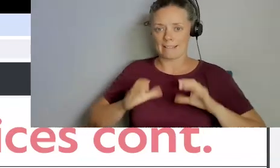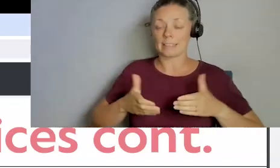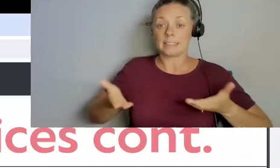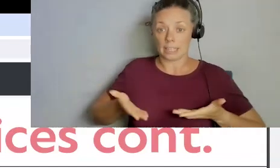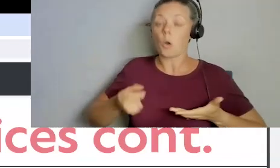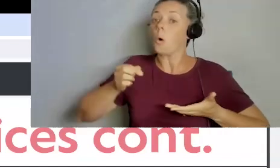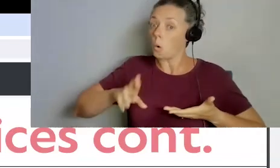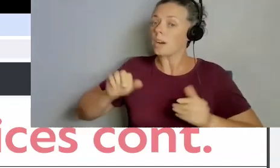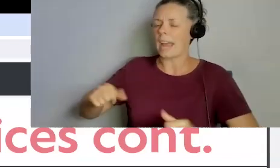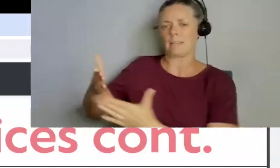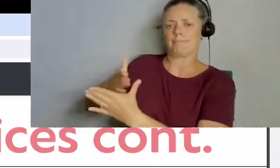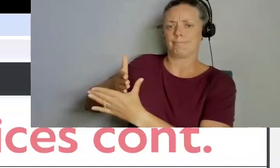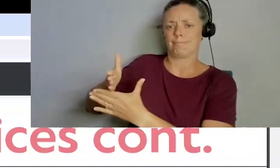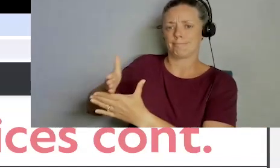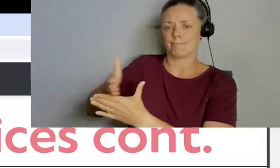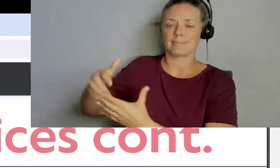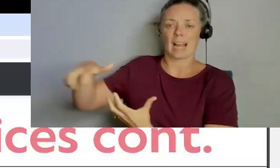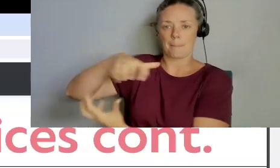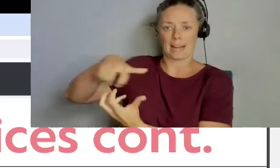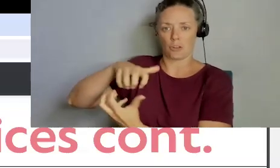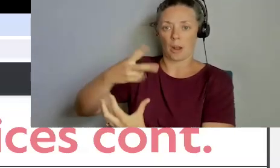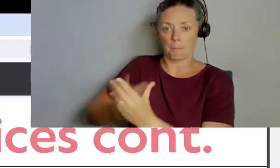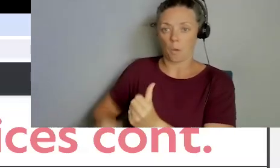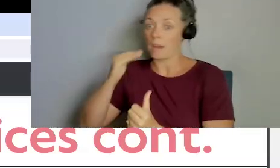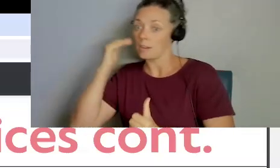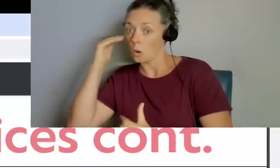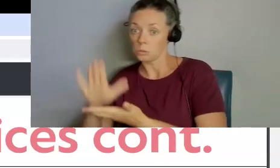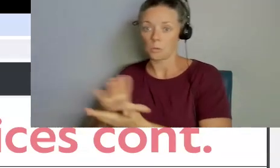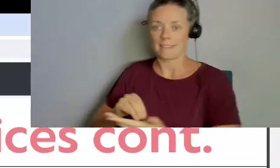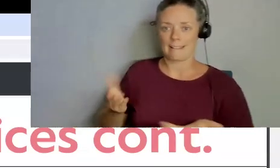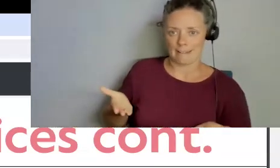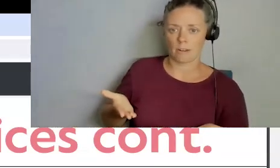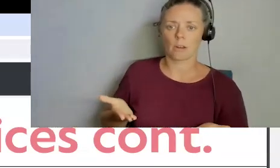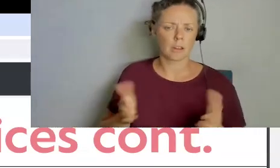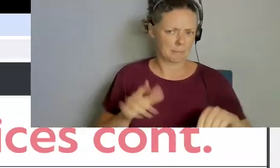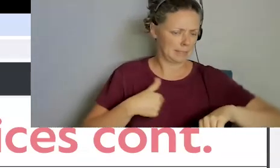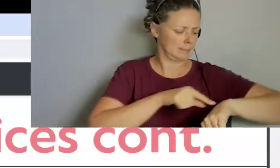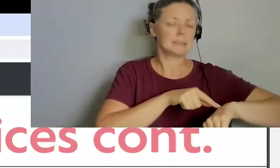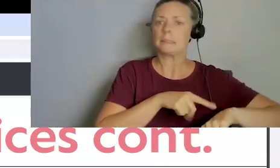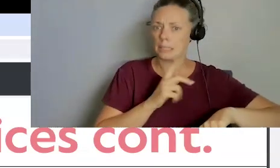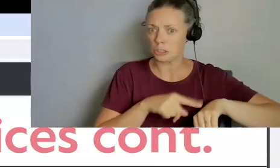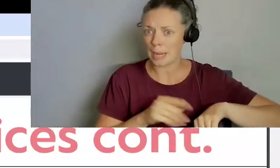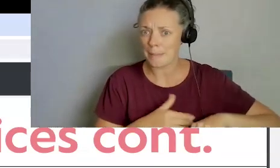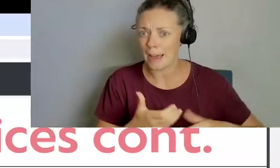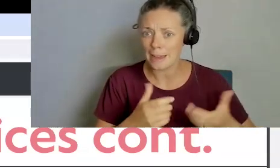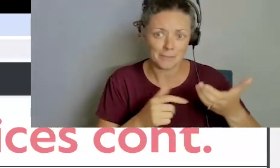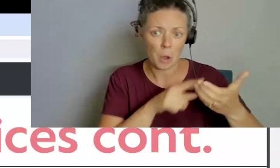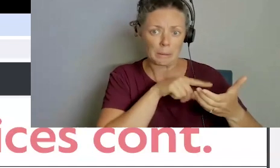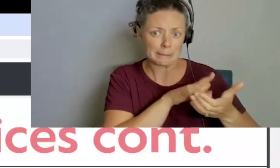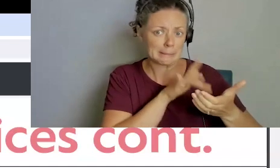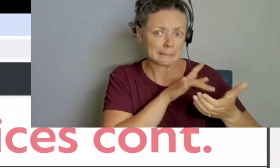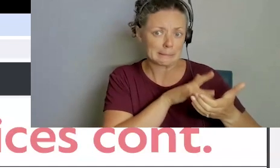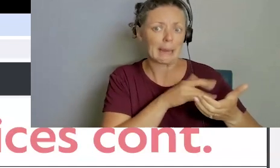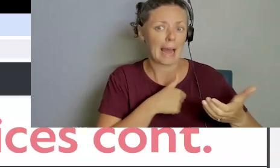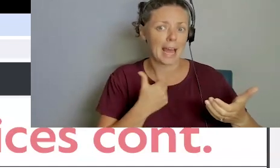both. So I'm looking at my phone not because I'm checking text or anything like that. It's because I have the picture of the AB 540